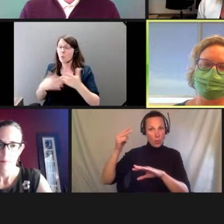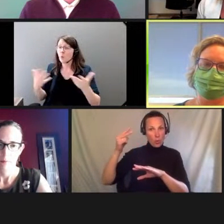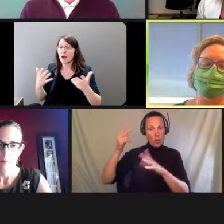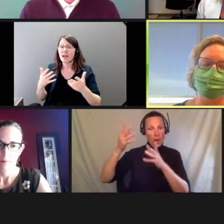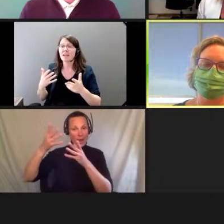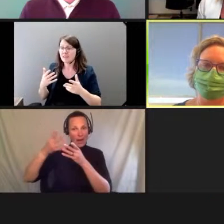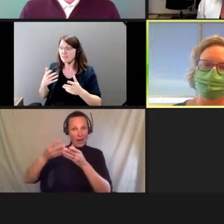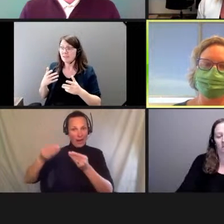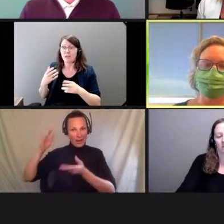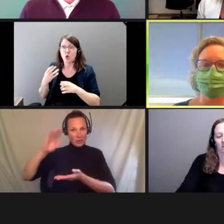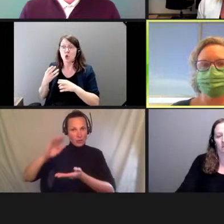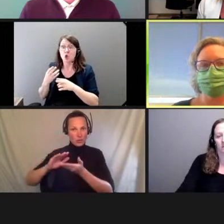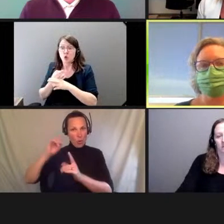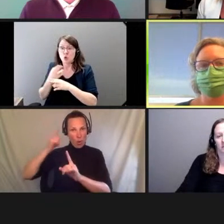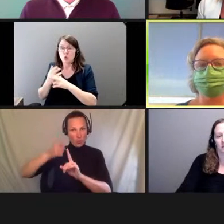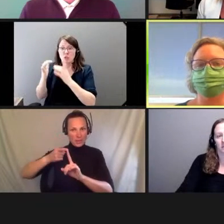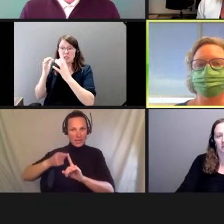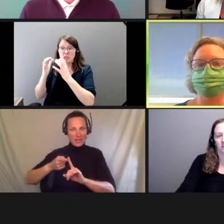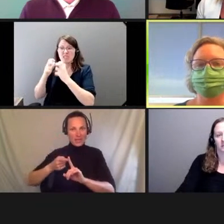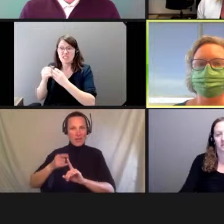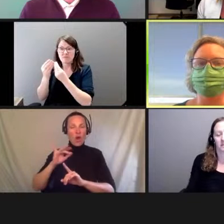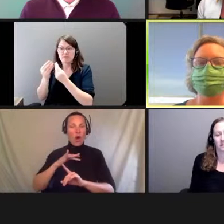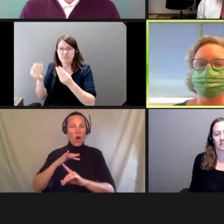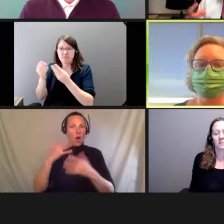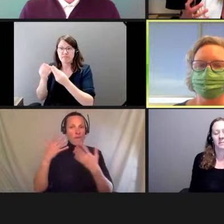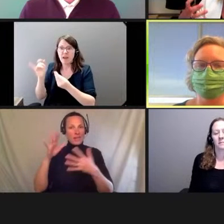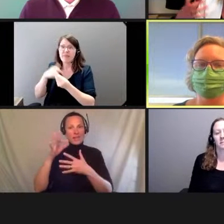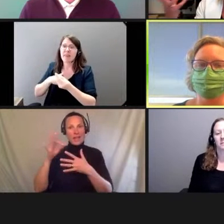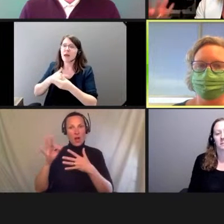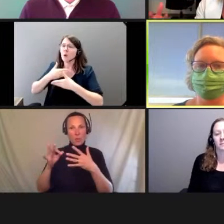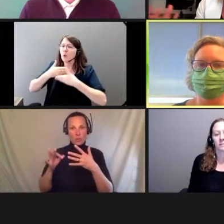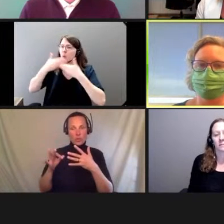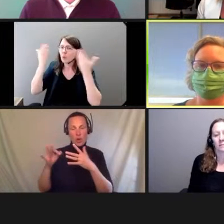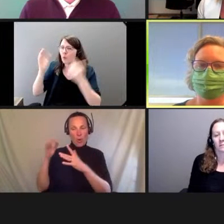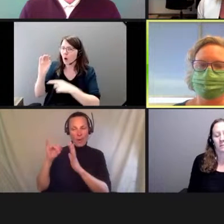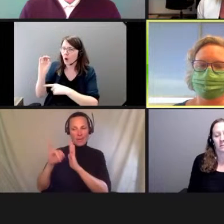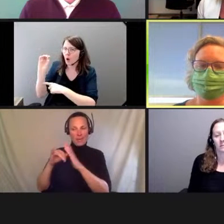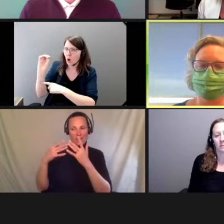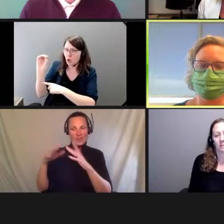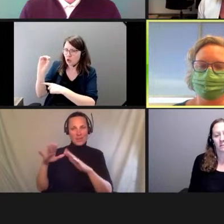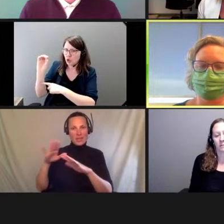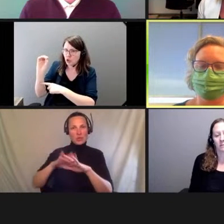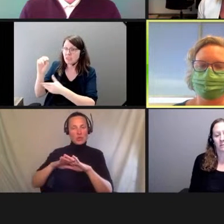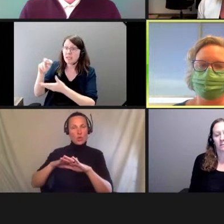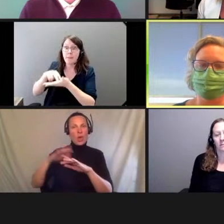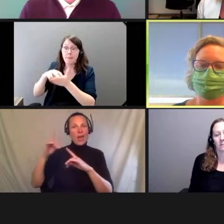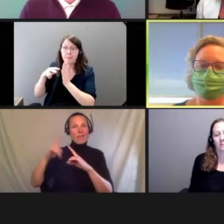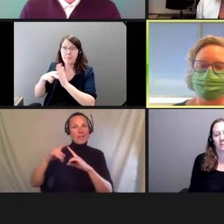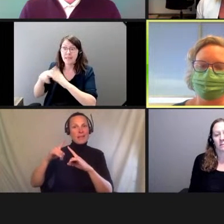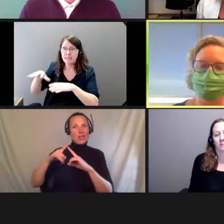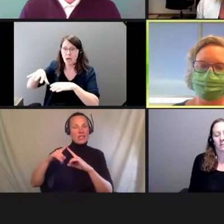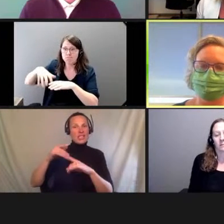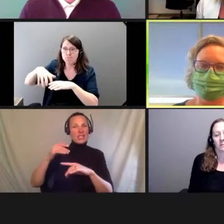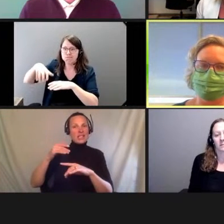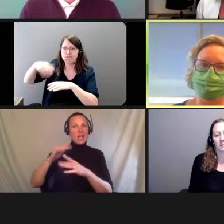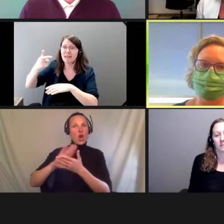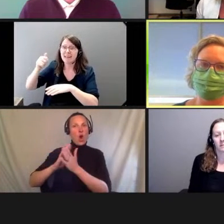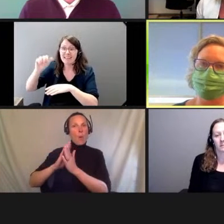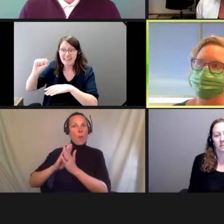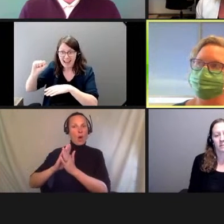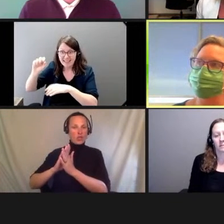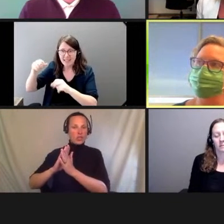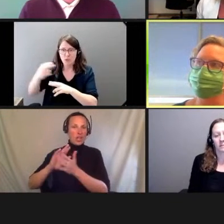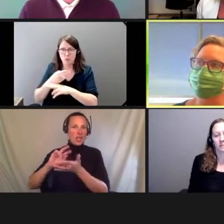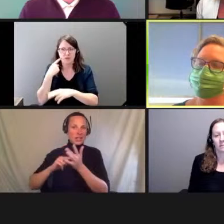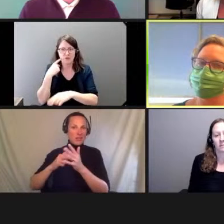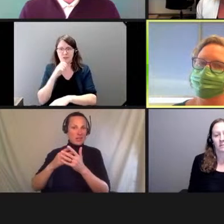technology, and that would allow us to generate biogas, which can be converted into renewable natural gas. So that's just one